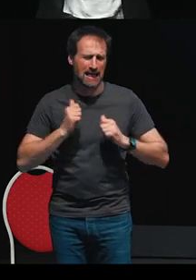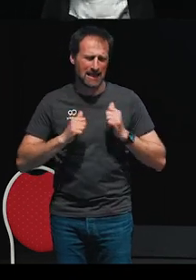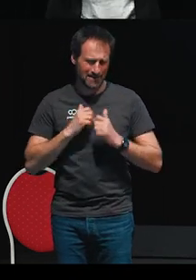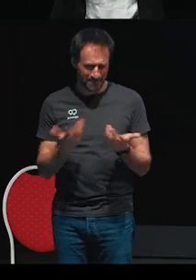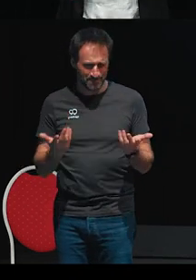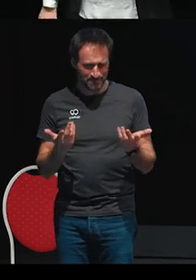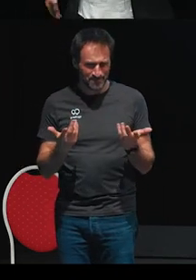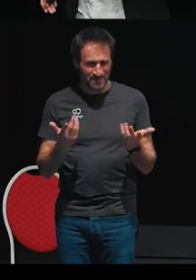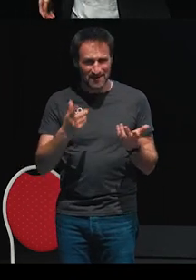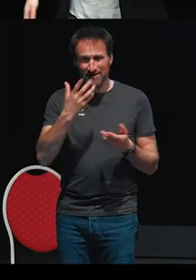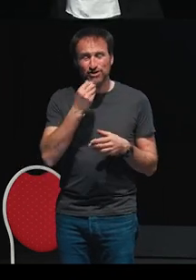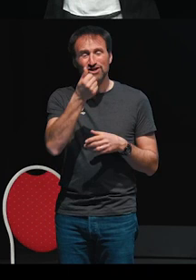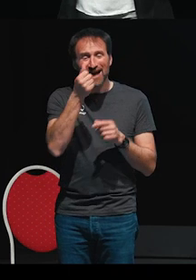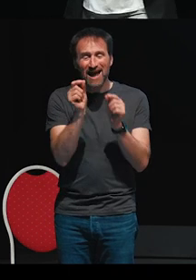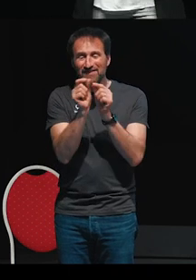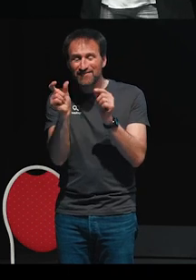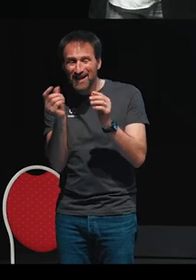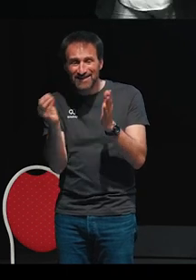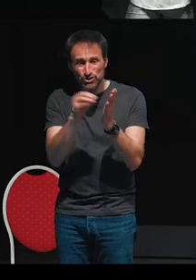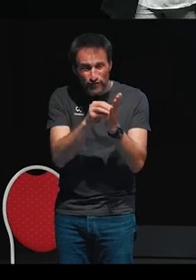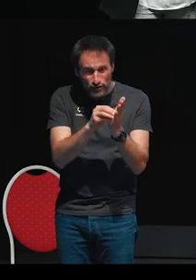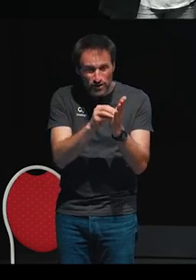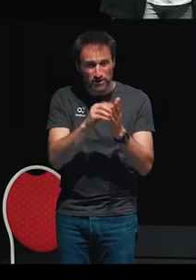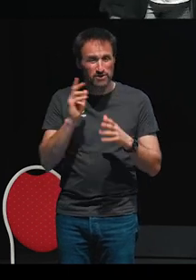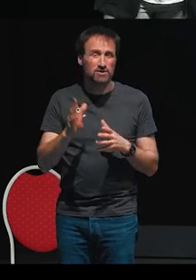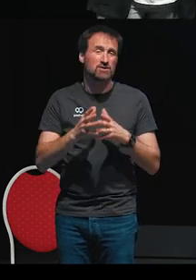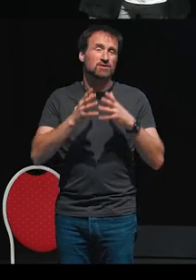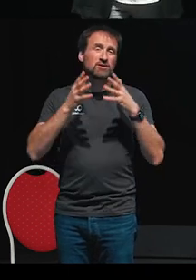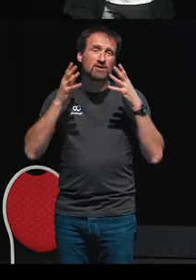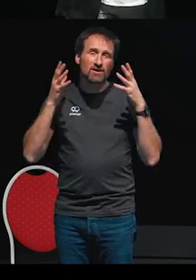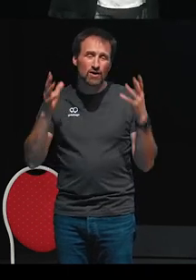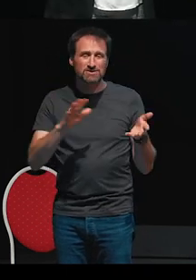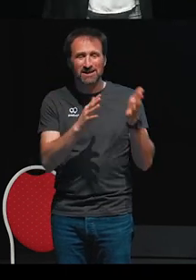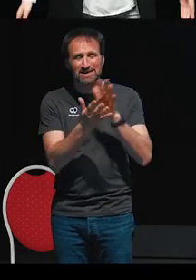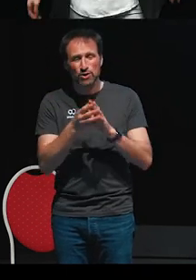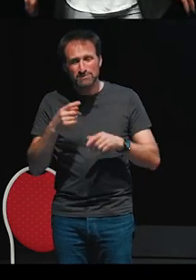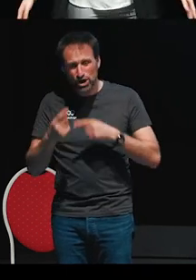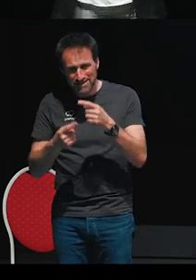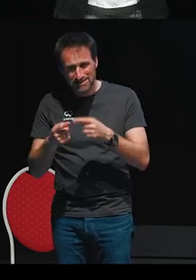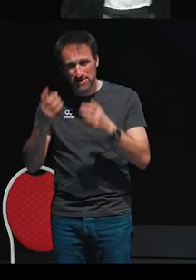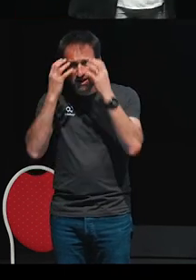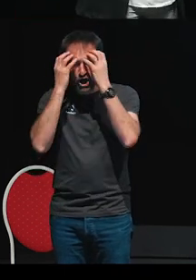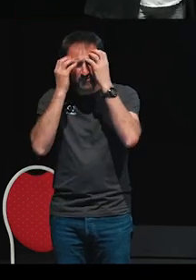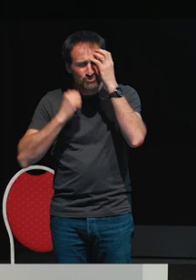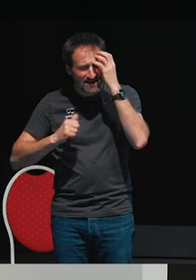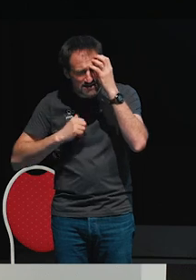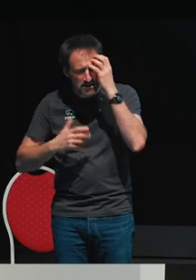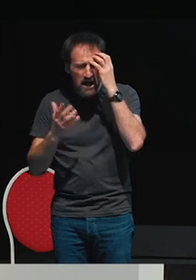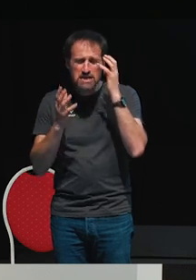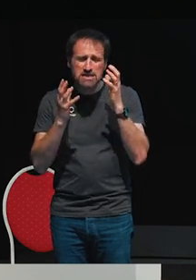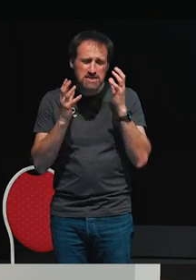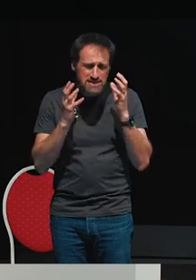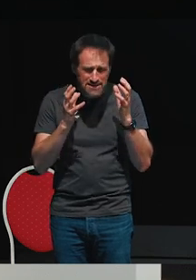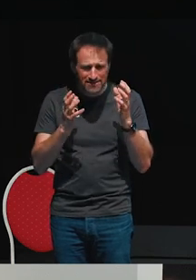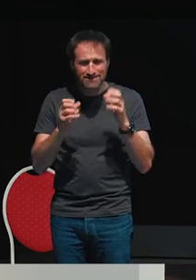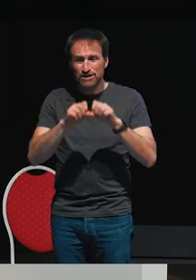to add a field, then he has like a huge migration process, and he has headaches from that. And, the